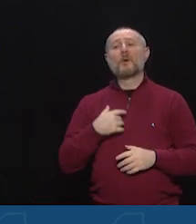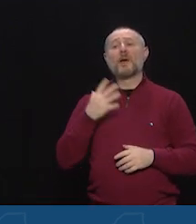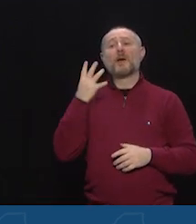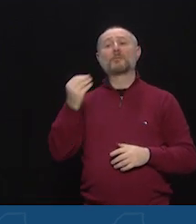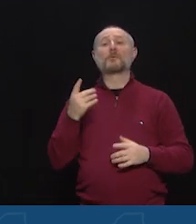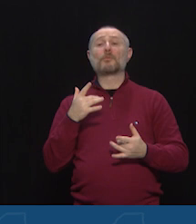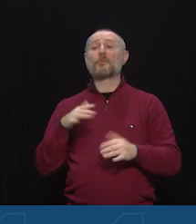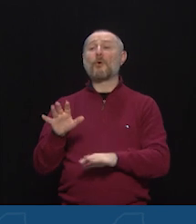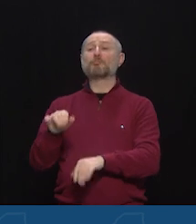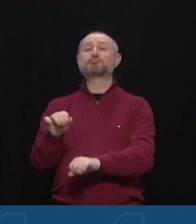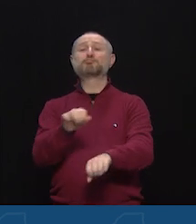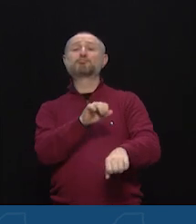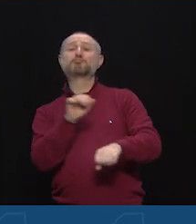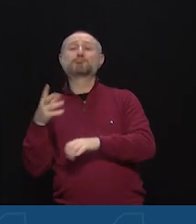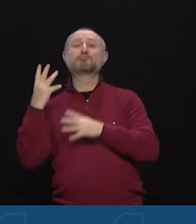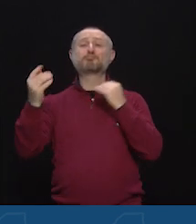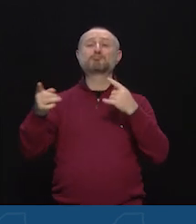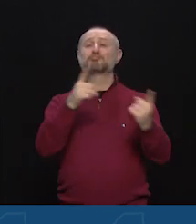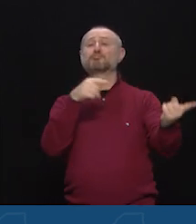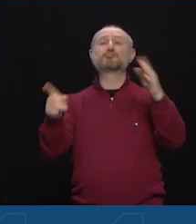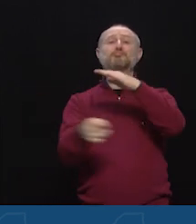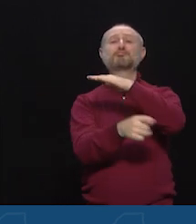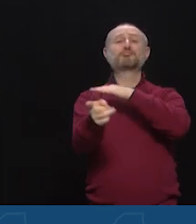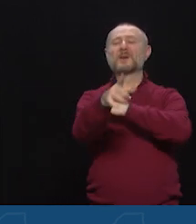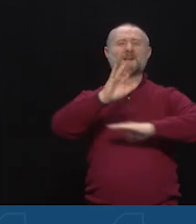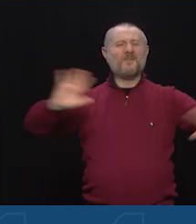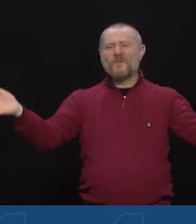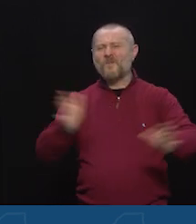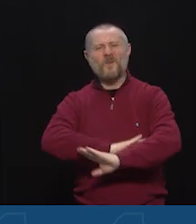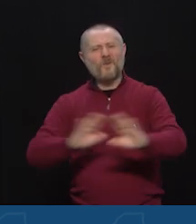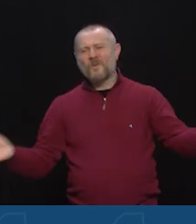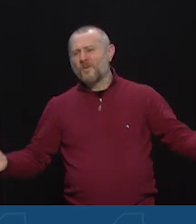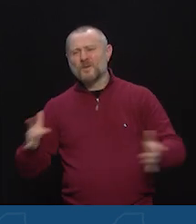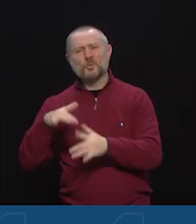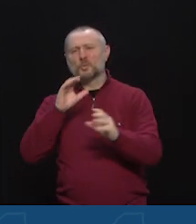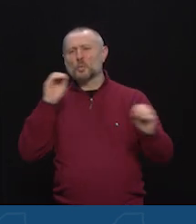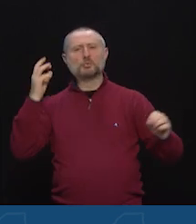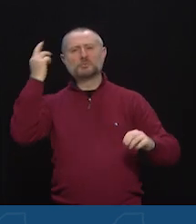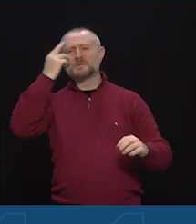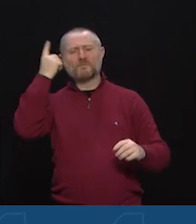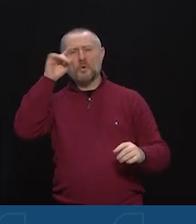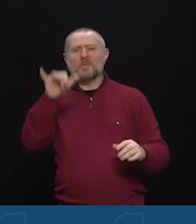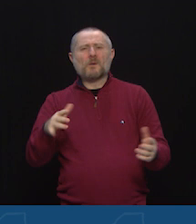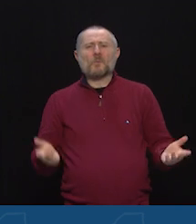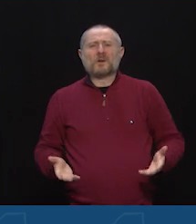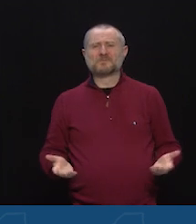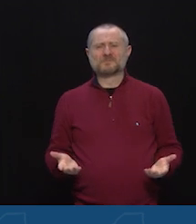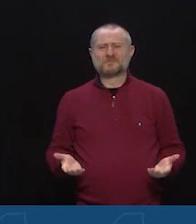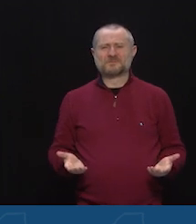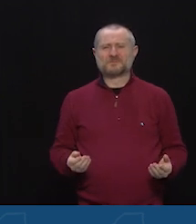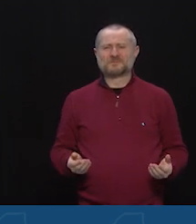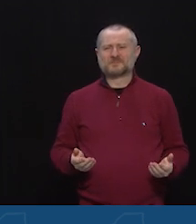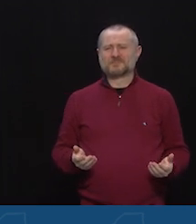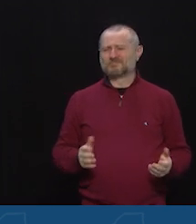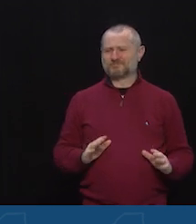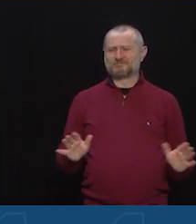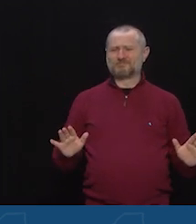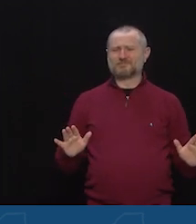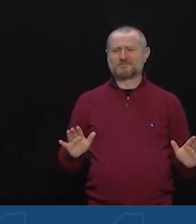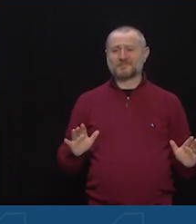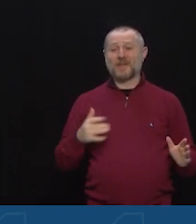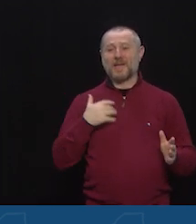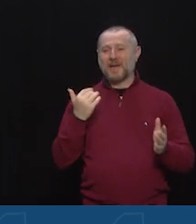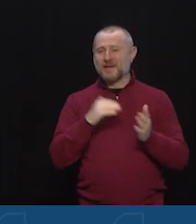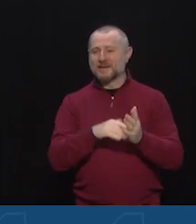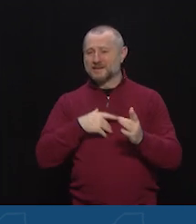roads on Saturday as this storm is hitting. We are expecting blind